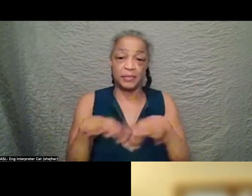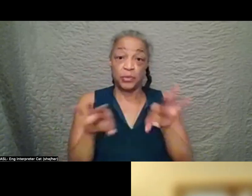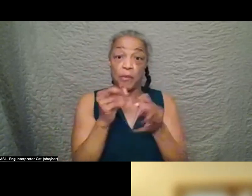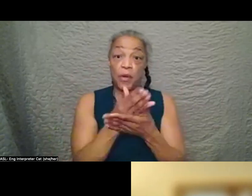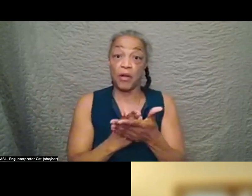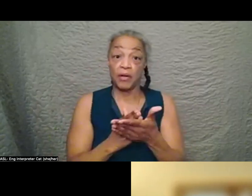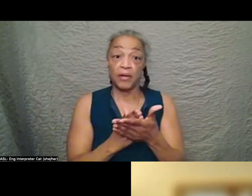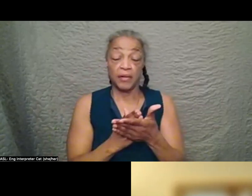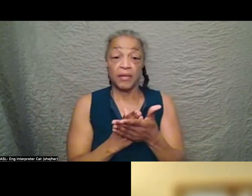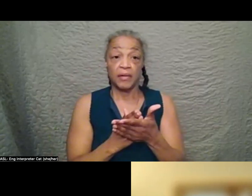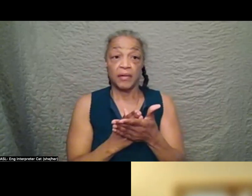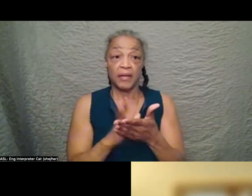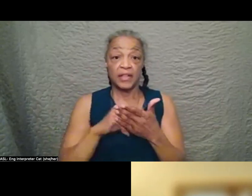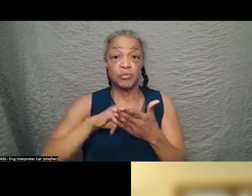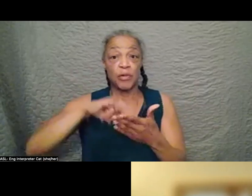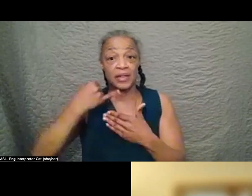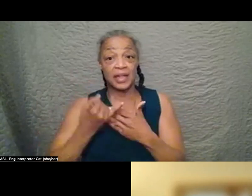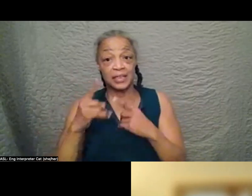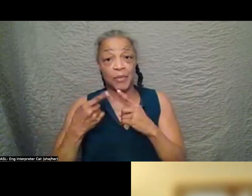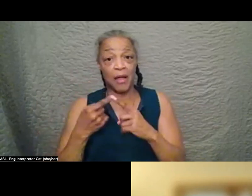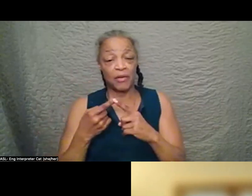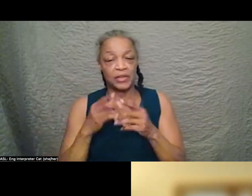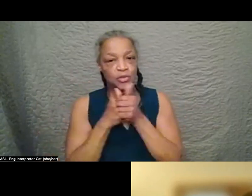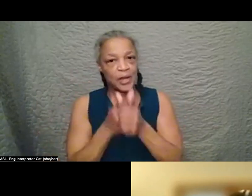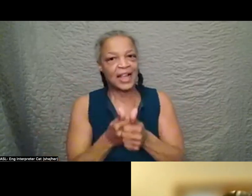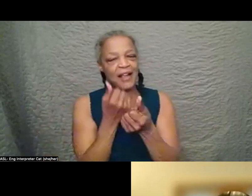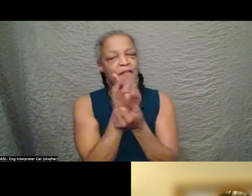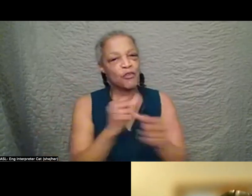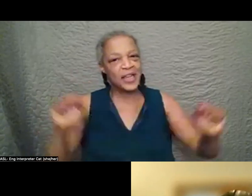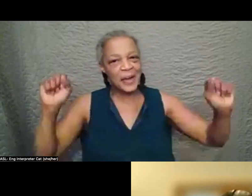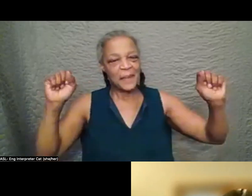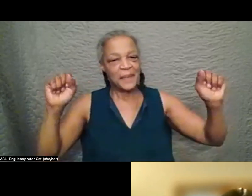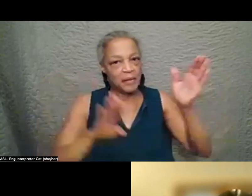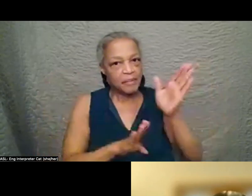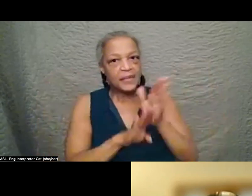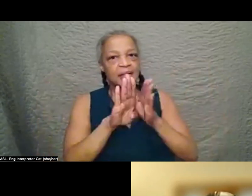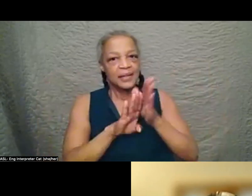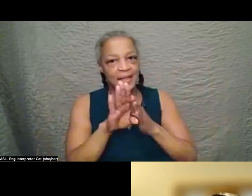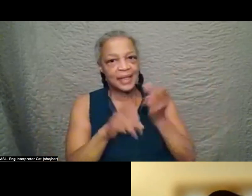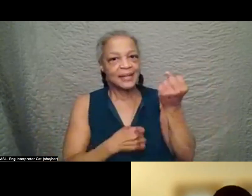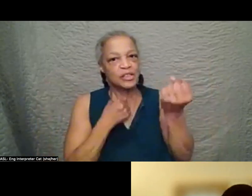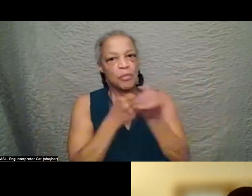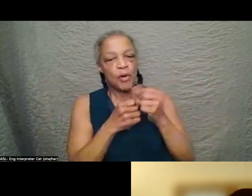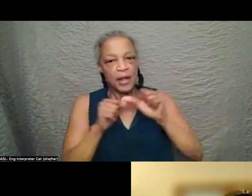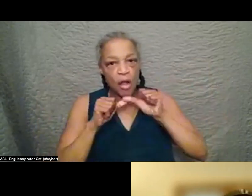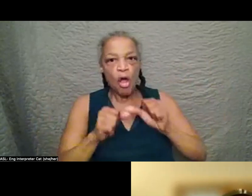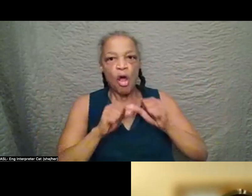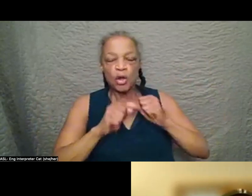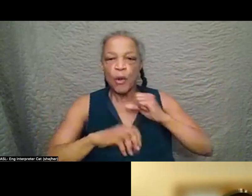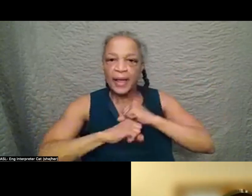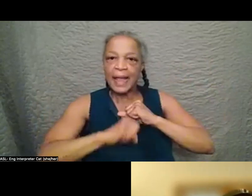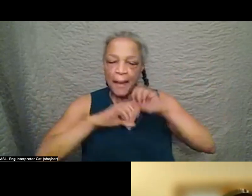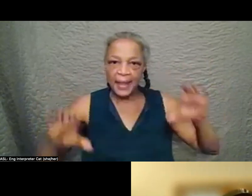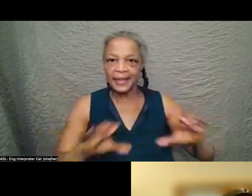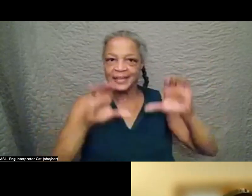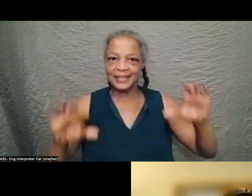what this project is really about, Unshackling Freedom, building and supporting ongoing campaigns already, right? That like folks